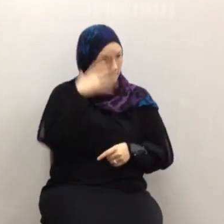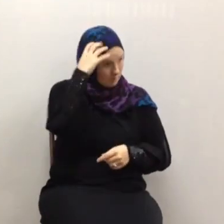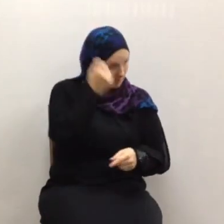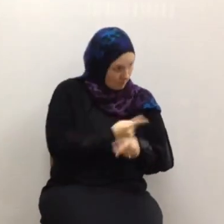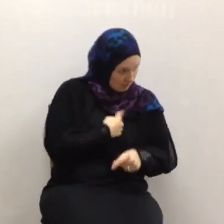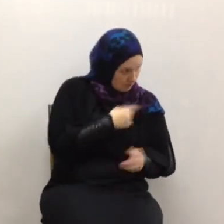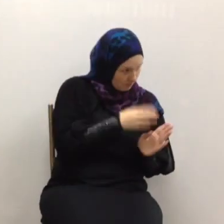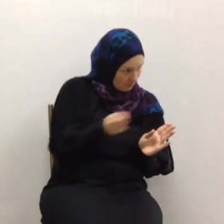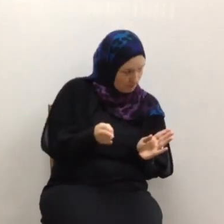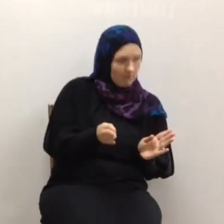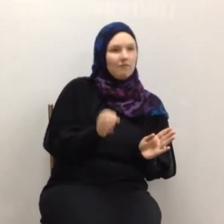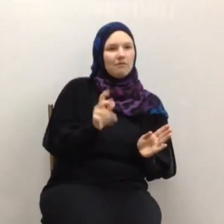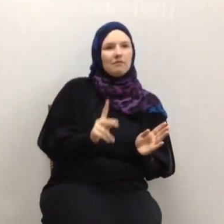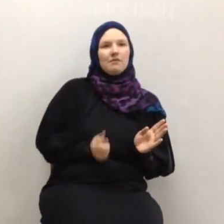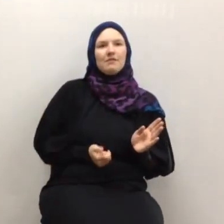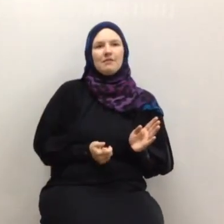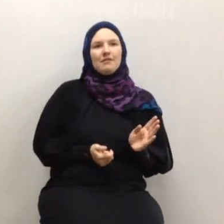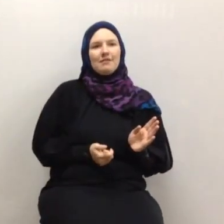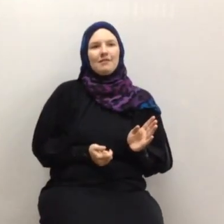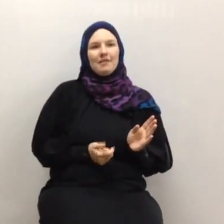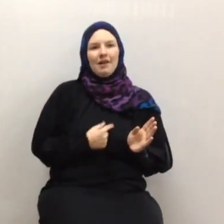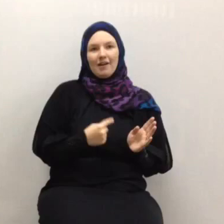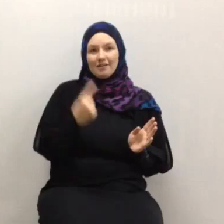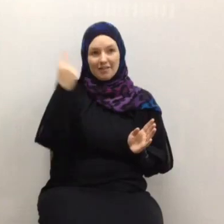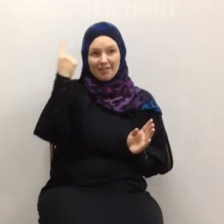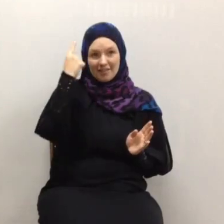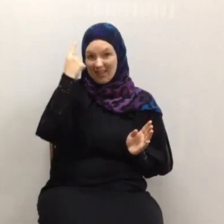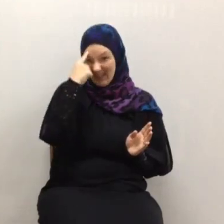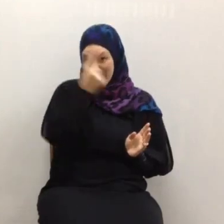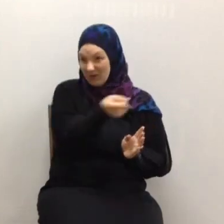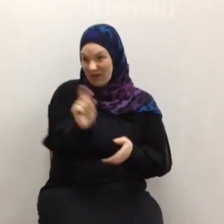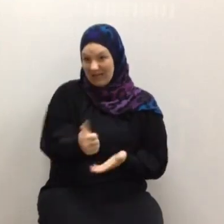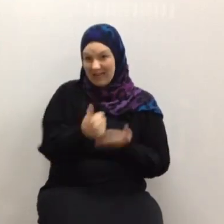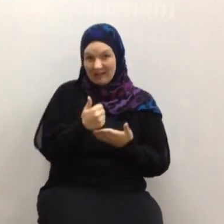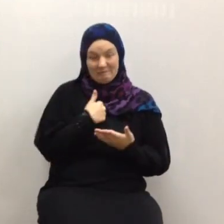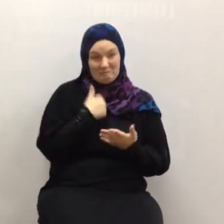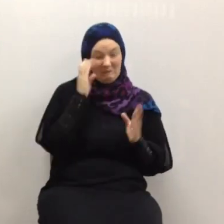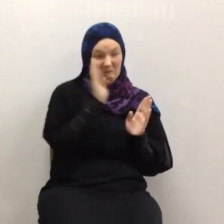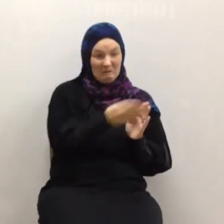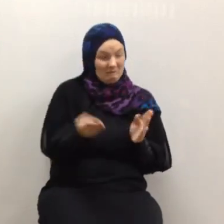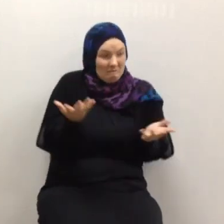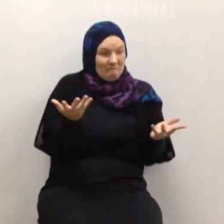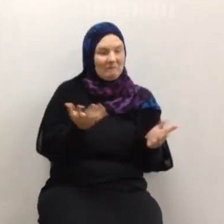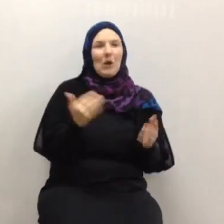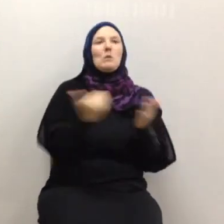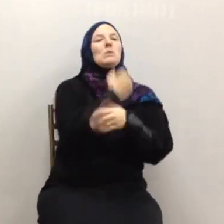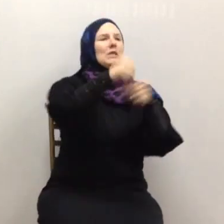Somebody can help me. The new year, see? I'm missing it.